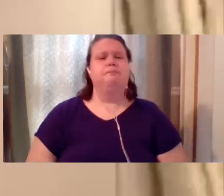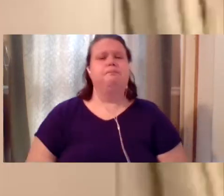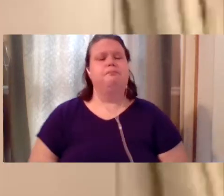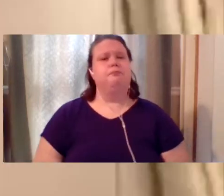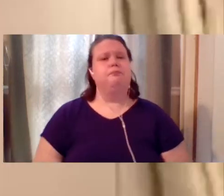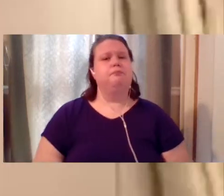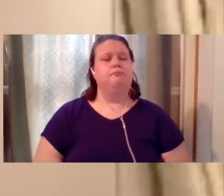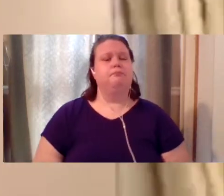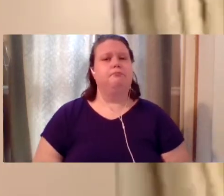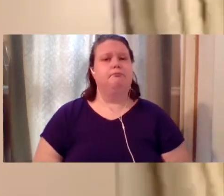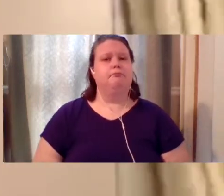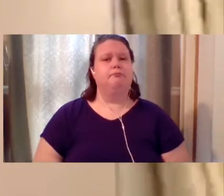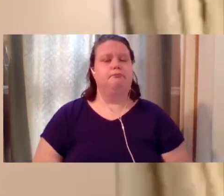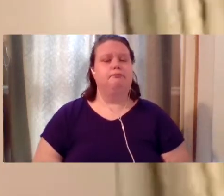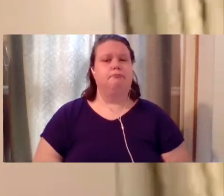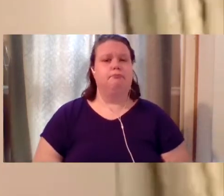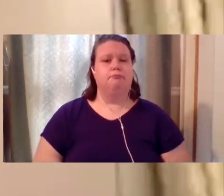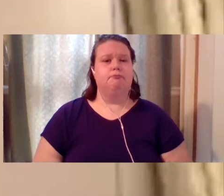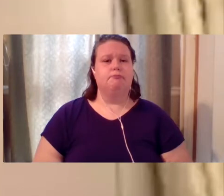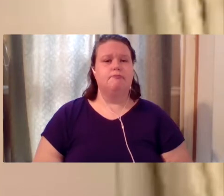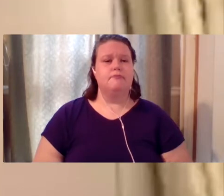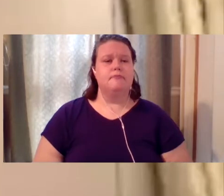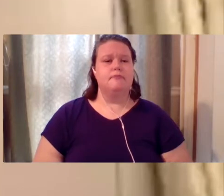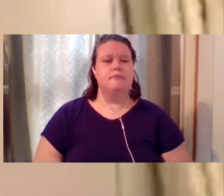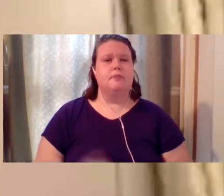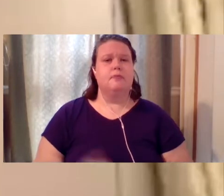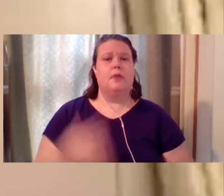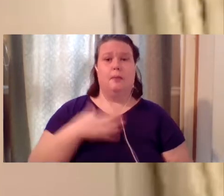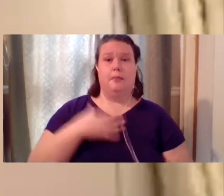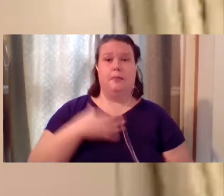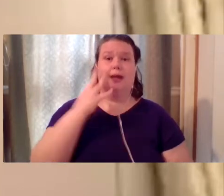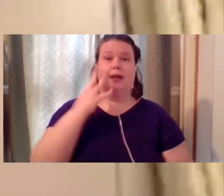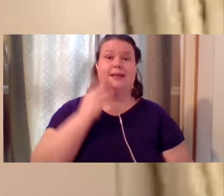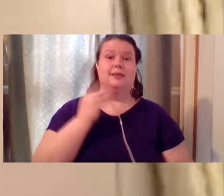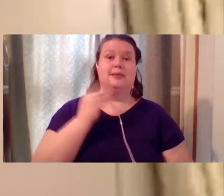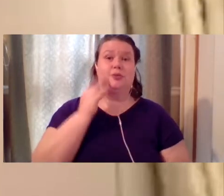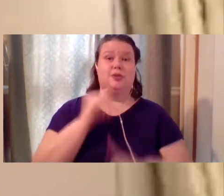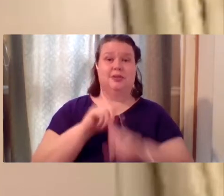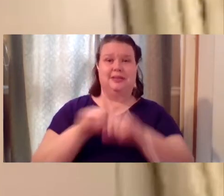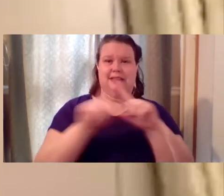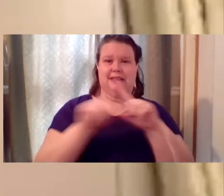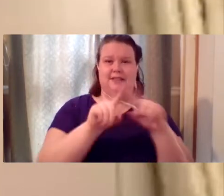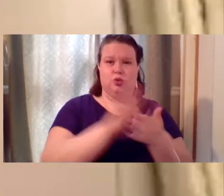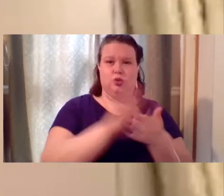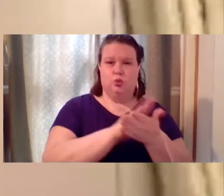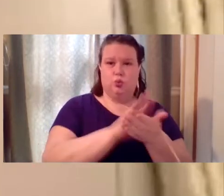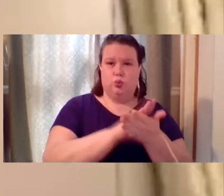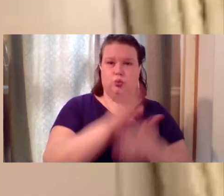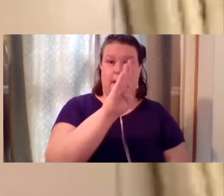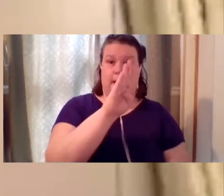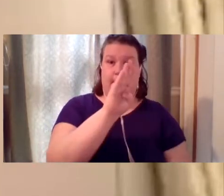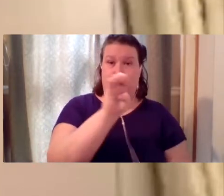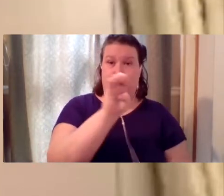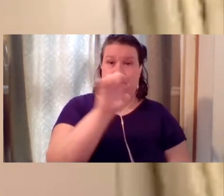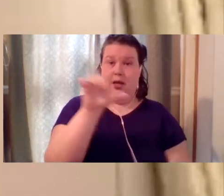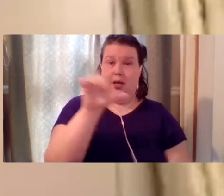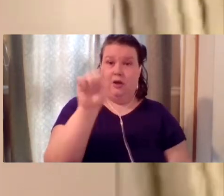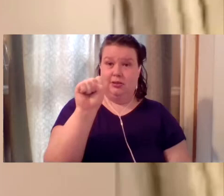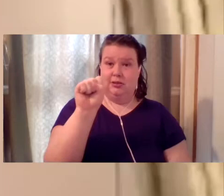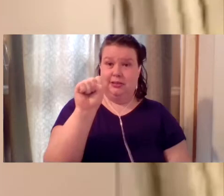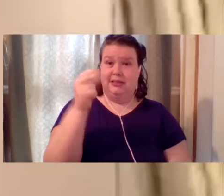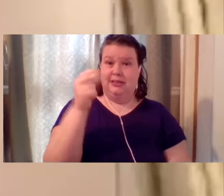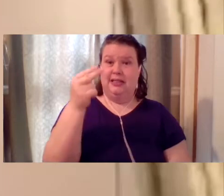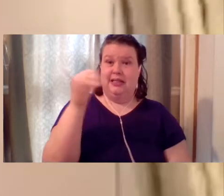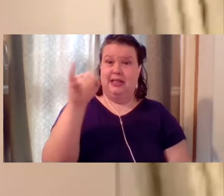The experience that I've had with some of the schools that you talked about earlier with Bells Hill and I think the Hines and